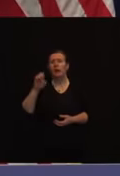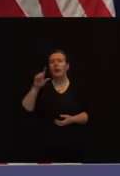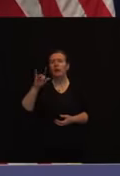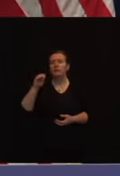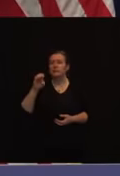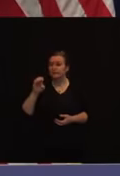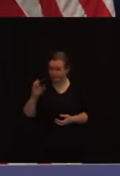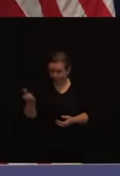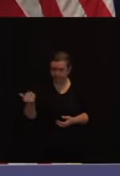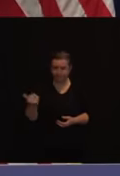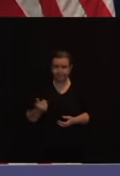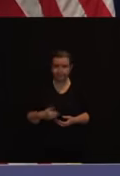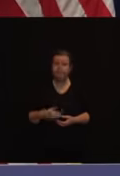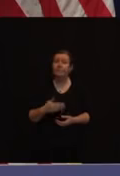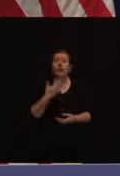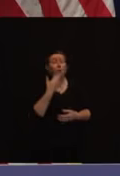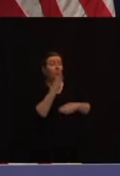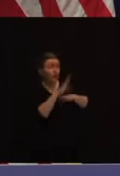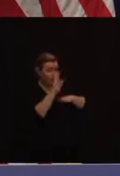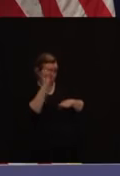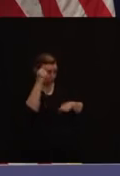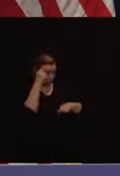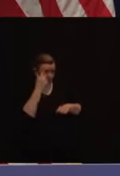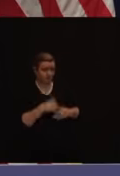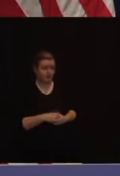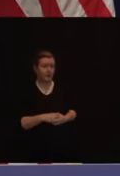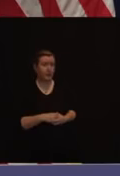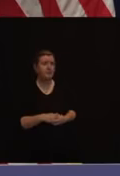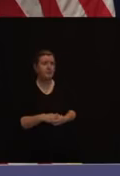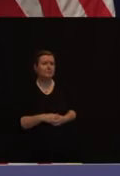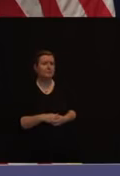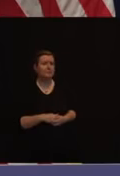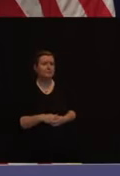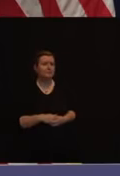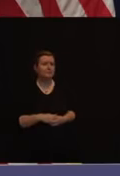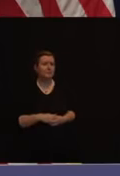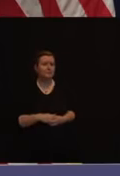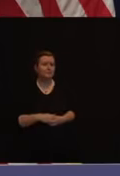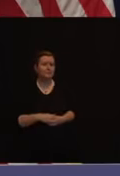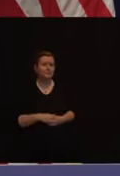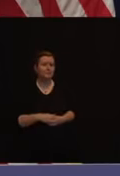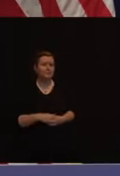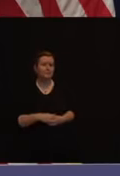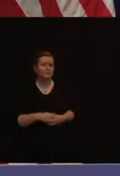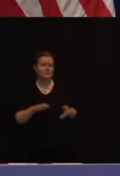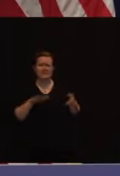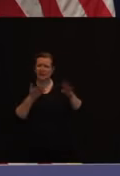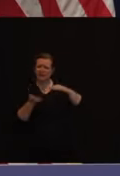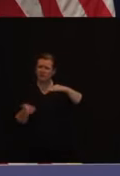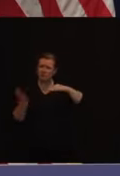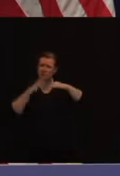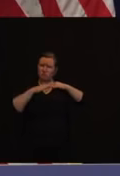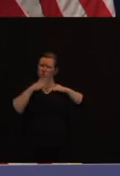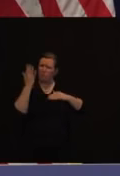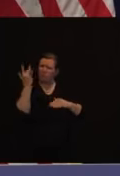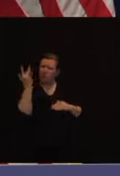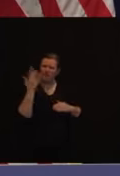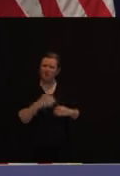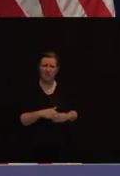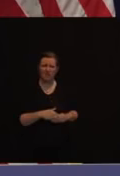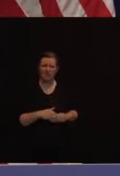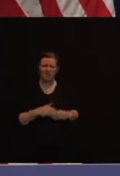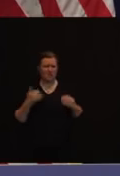Good afternoon. What's behind this abrupt jump in deaths? How many of the deaths reported today were the